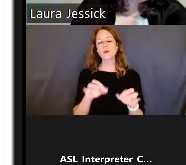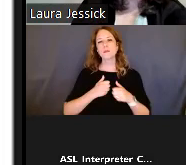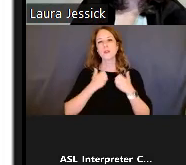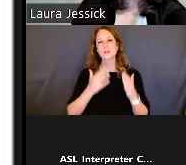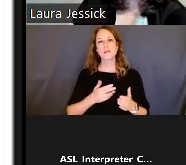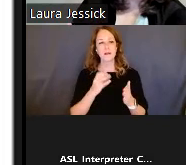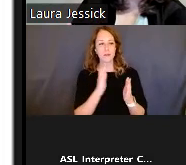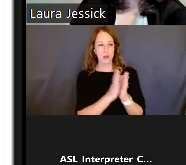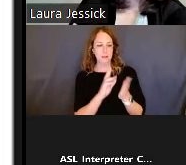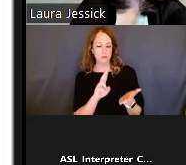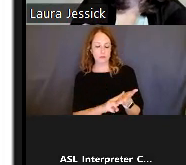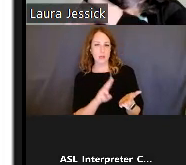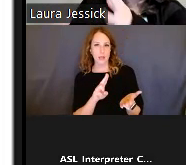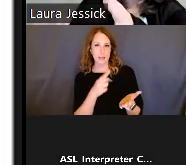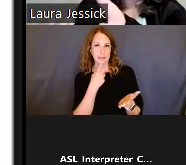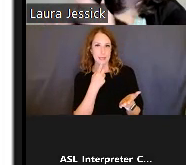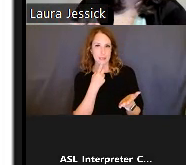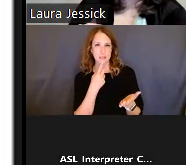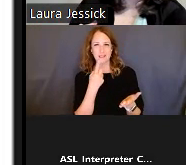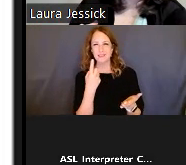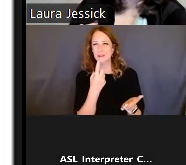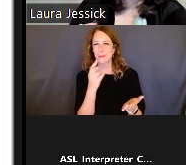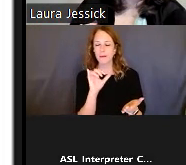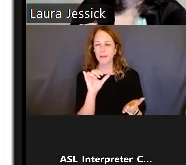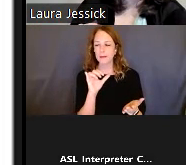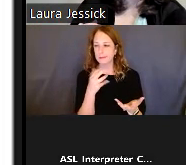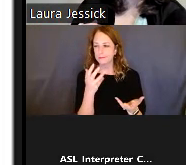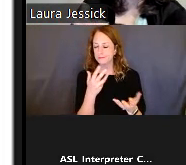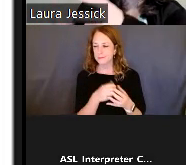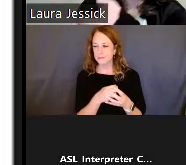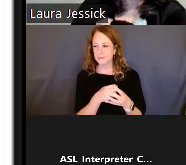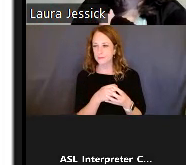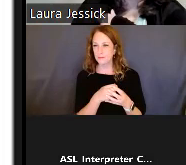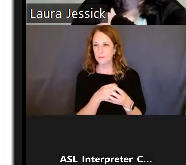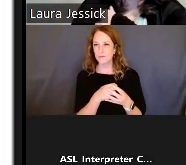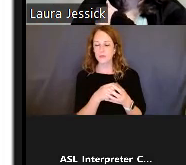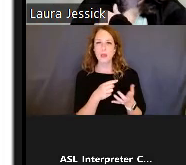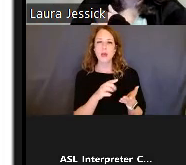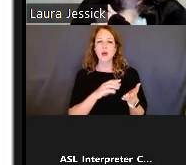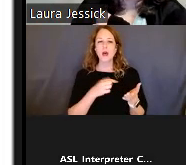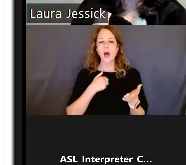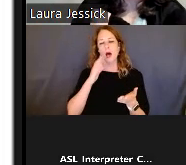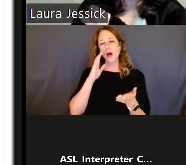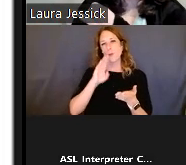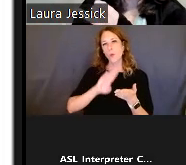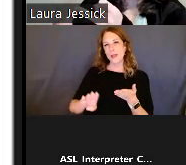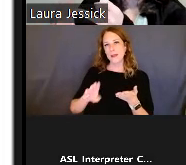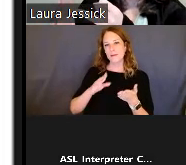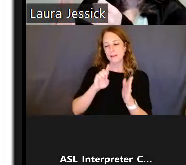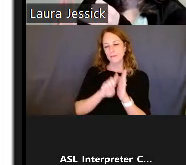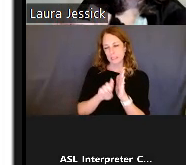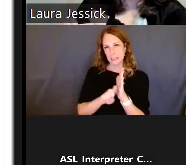to sign them, and it says something along the lines of they're waiving the